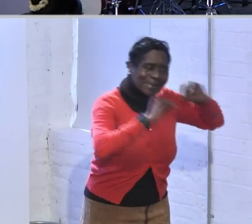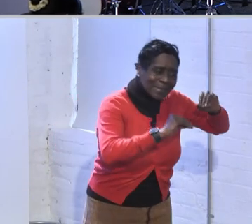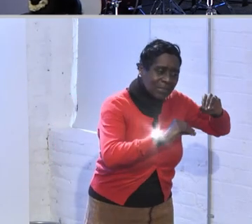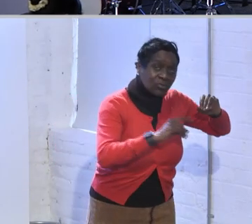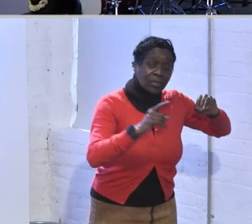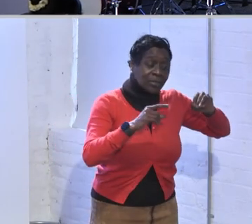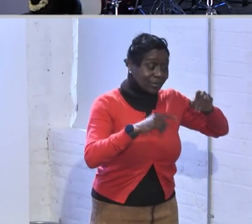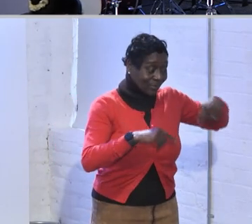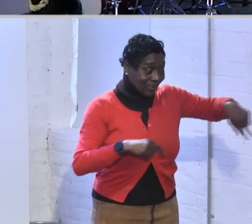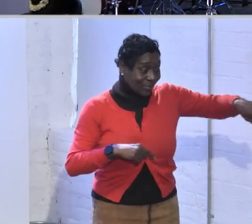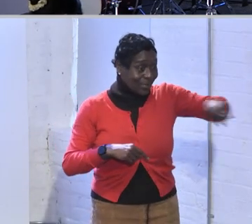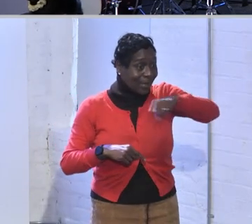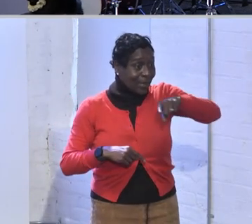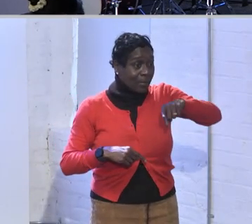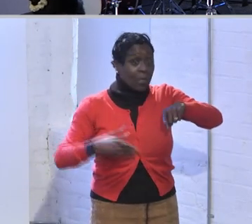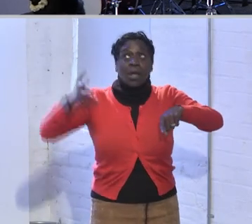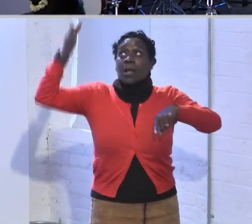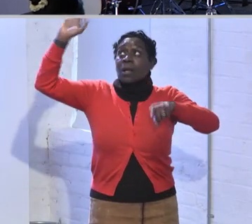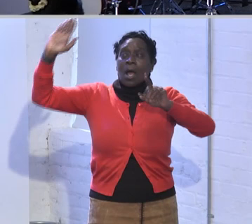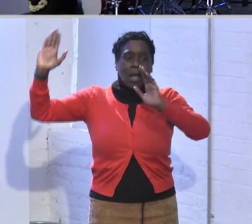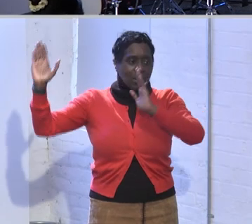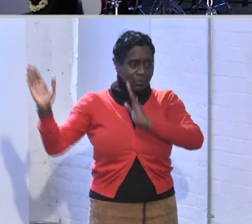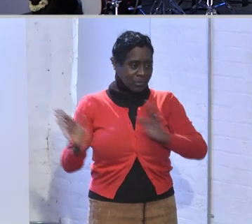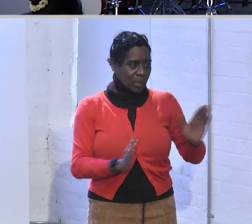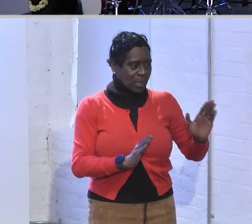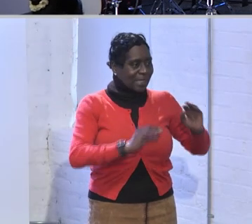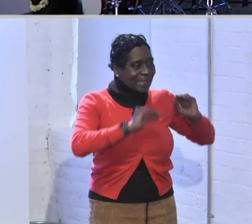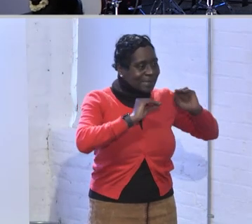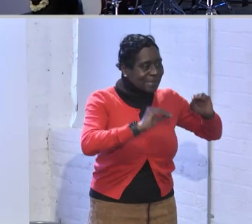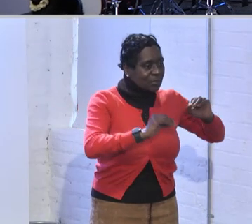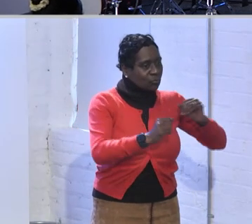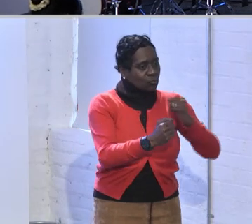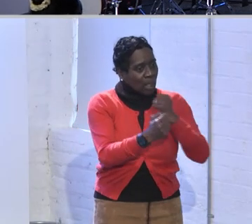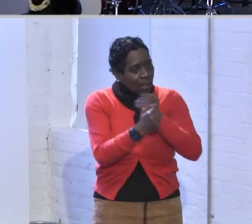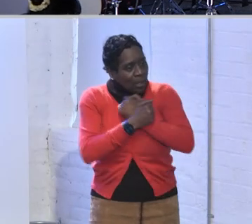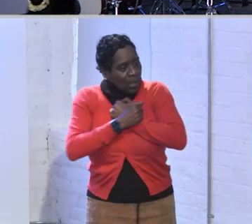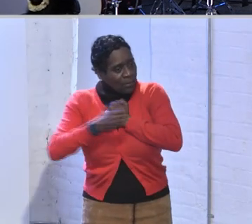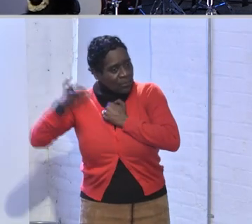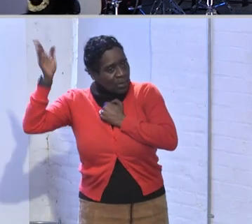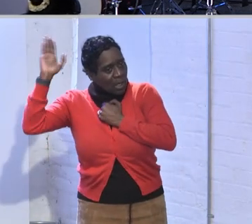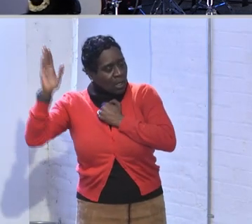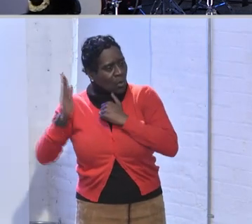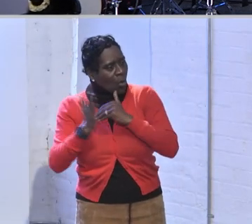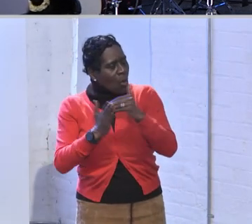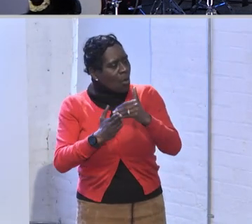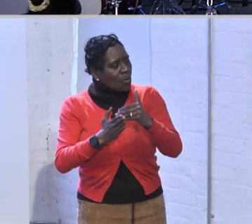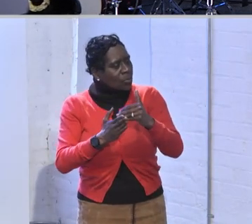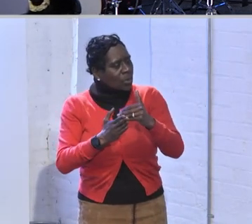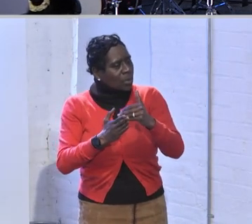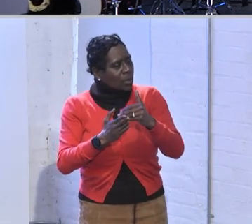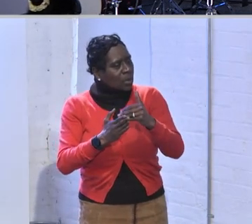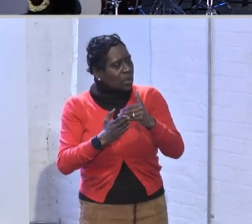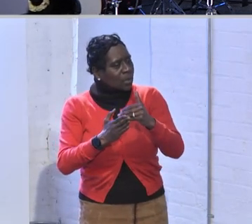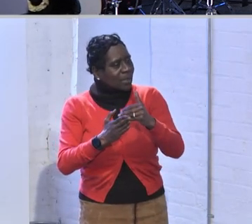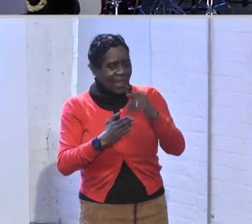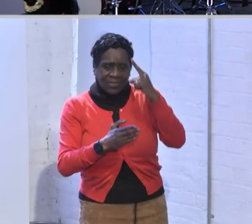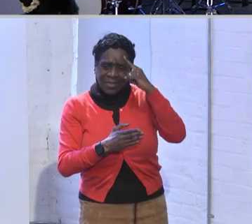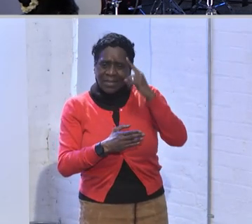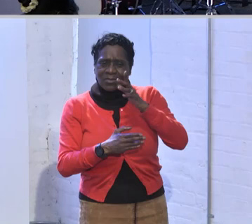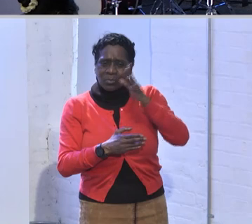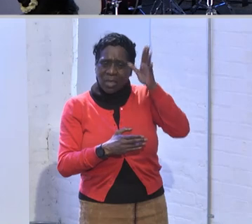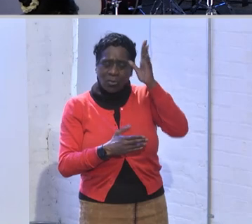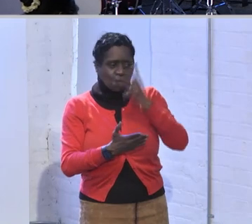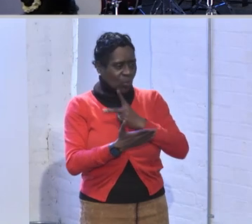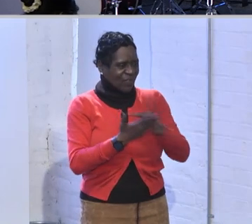God, we see, and then teach them to love God. Oftentimes, I think this is where we fail as